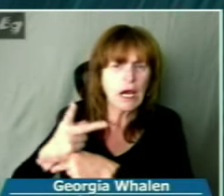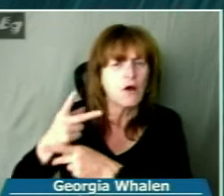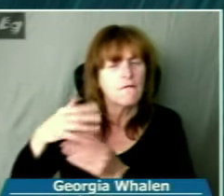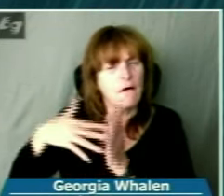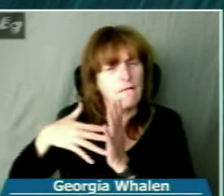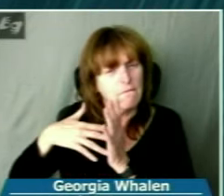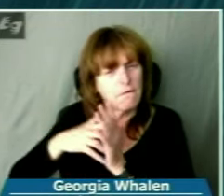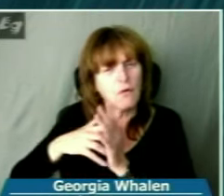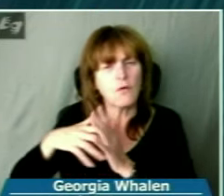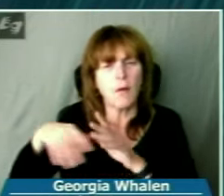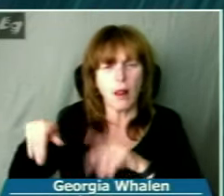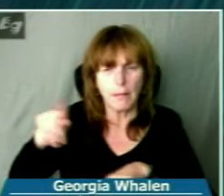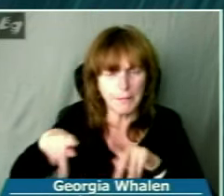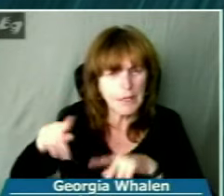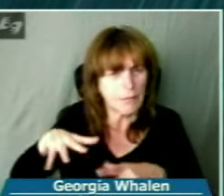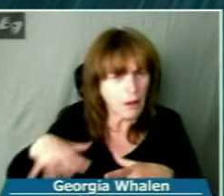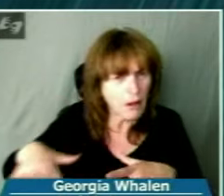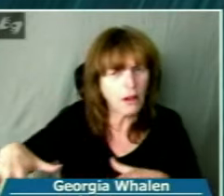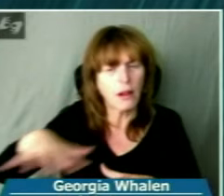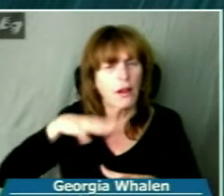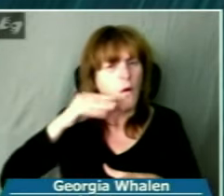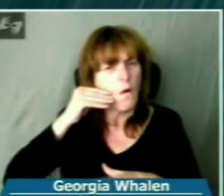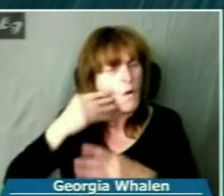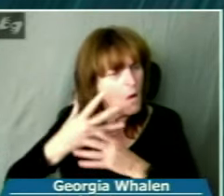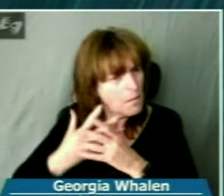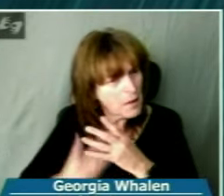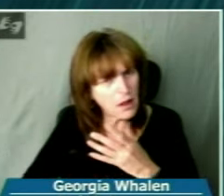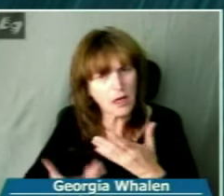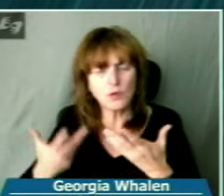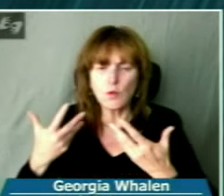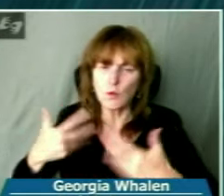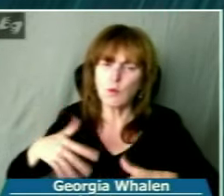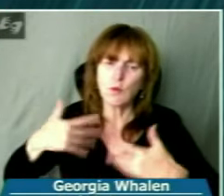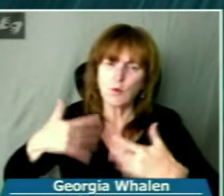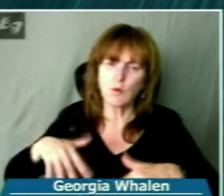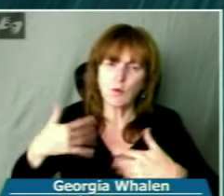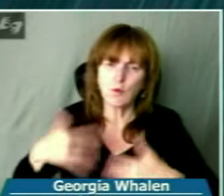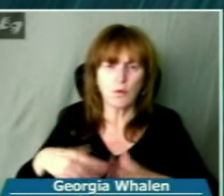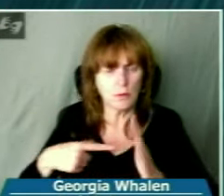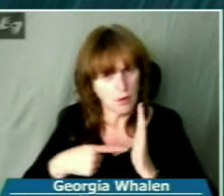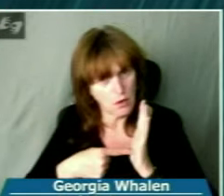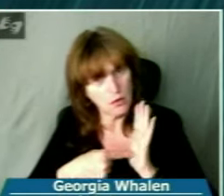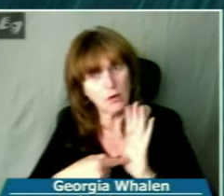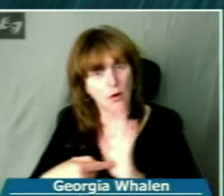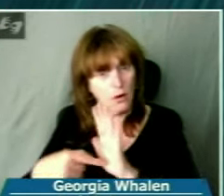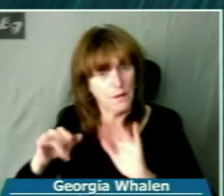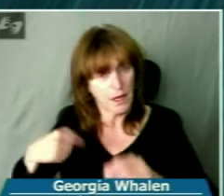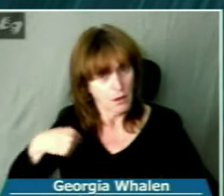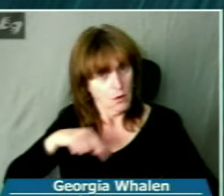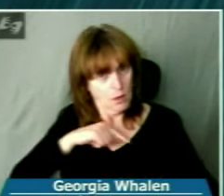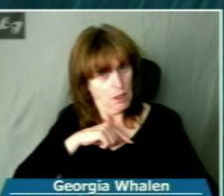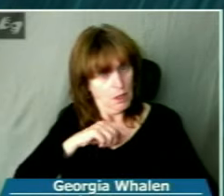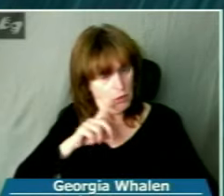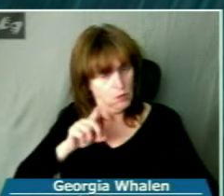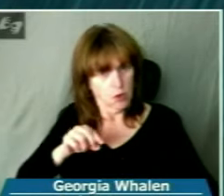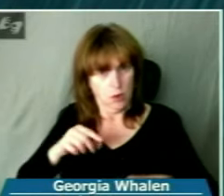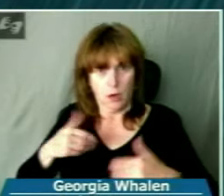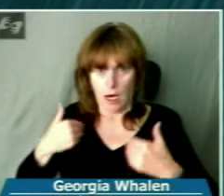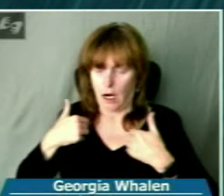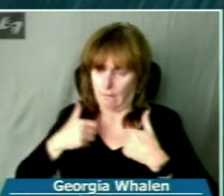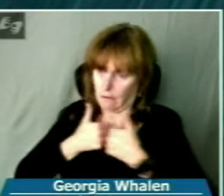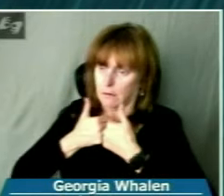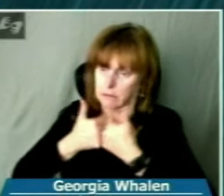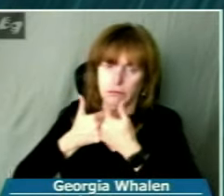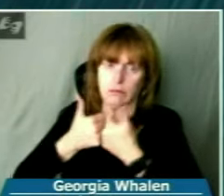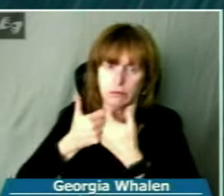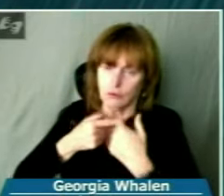kinds of challenges amplifies some of the social challenges we have, and hopefully when we come out of this that we'll find a better way of